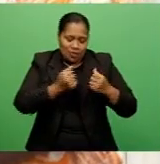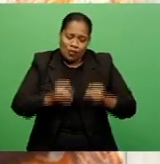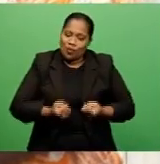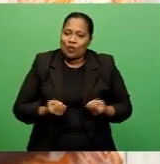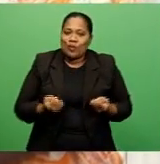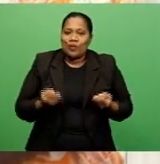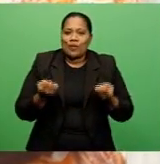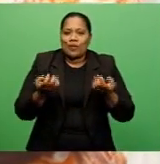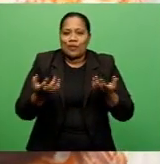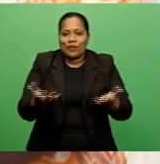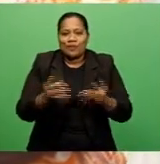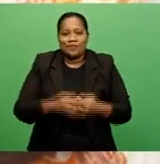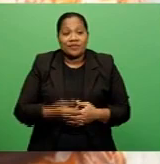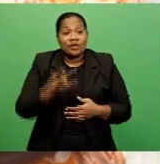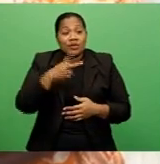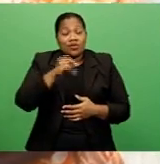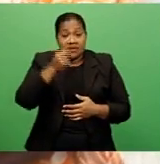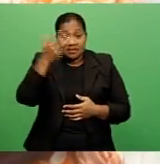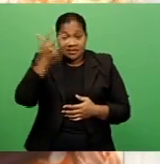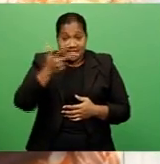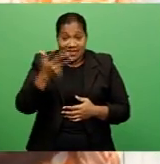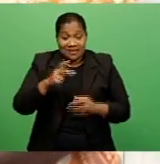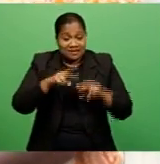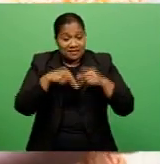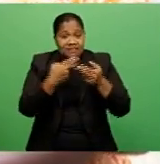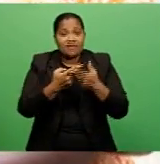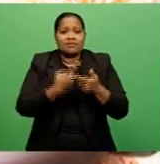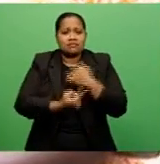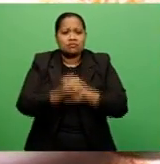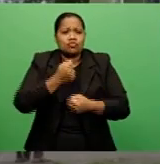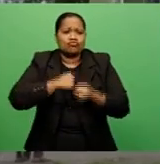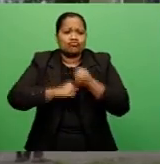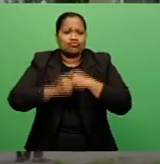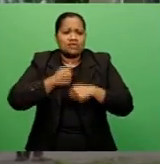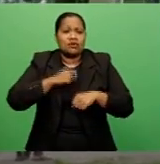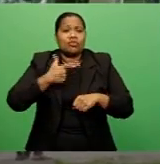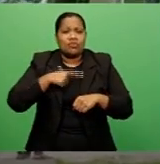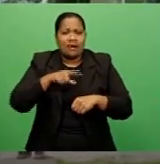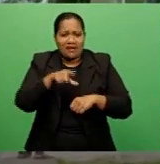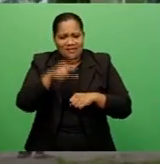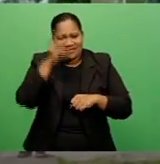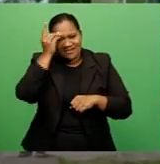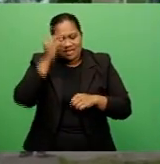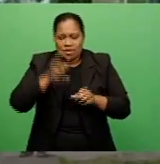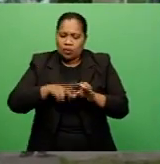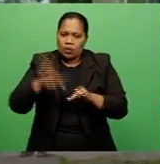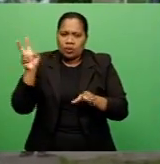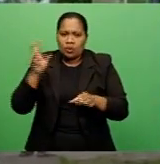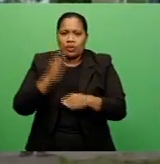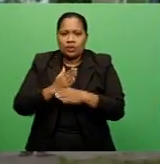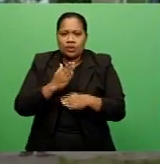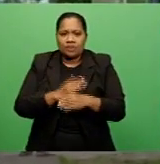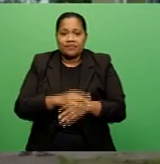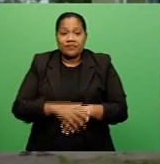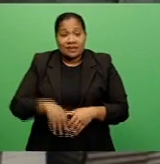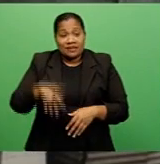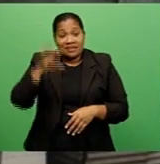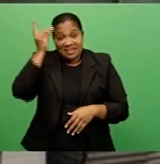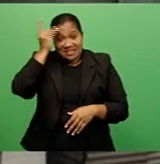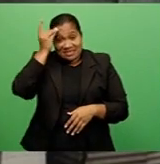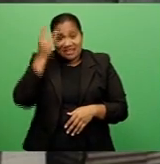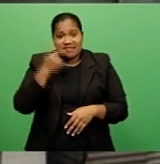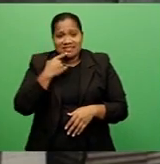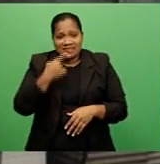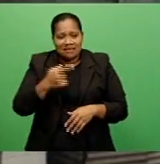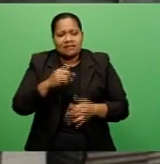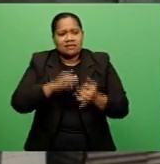Since 2018, the Nicolau family have had to struggle when their family man was laid off from work. Dokanasinga's dad says his son's